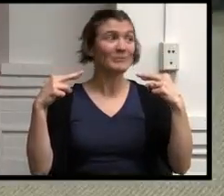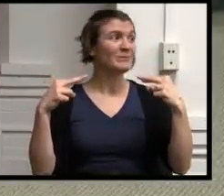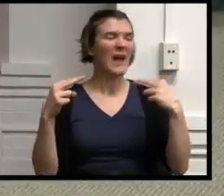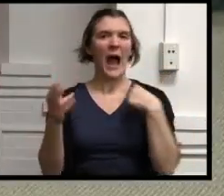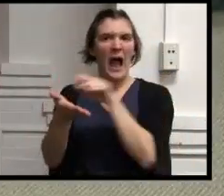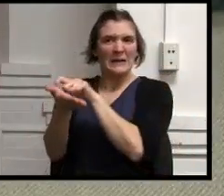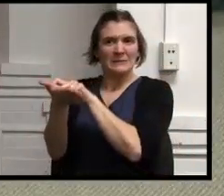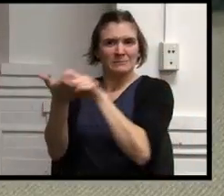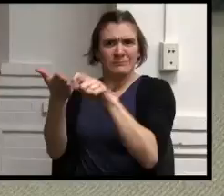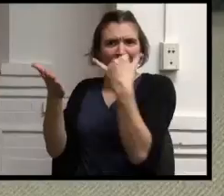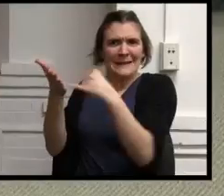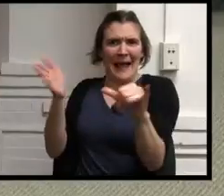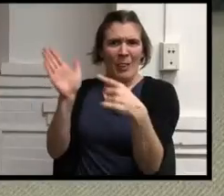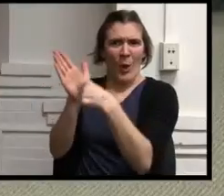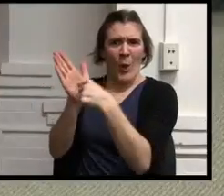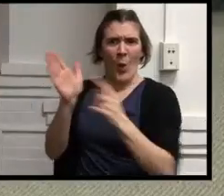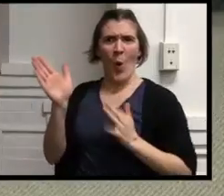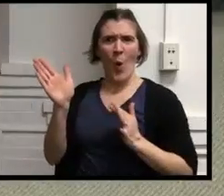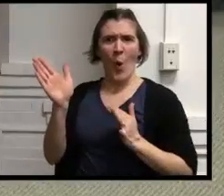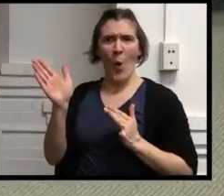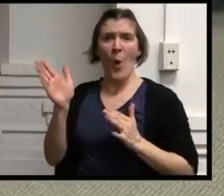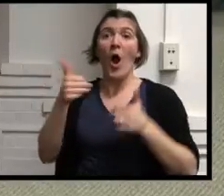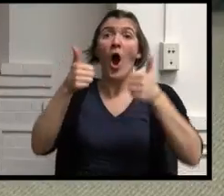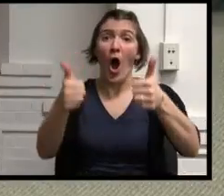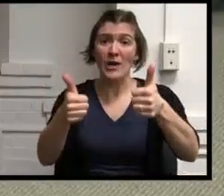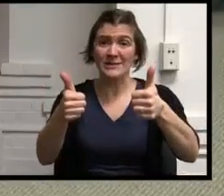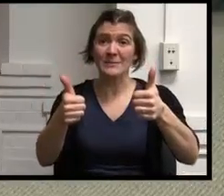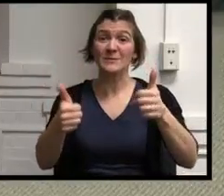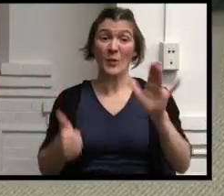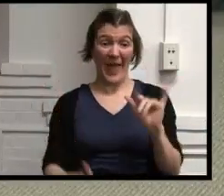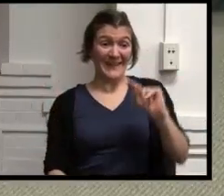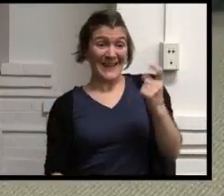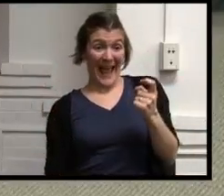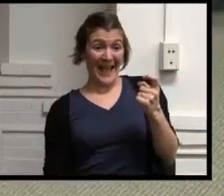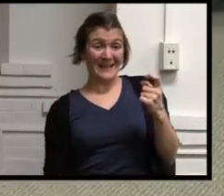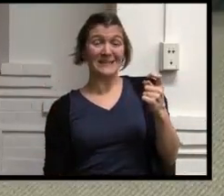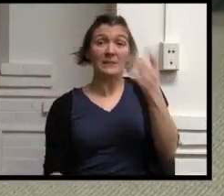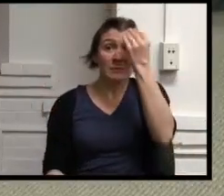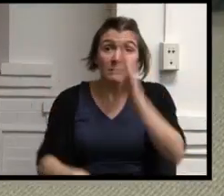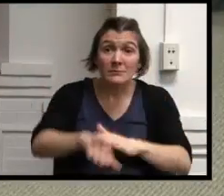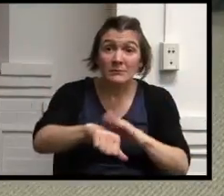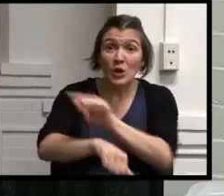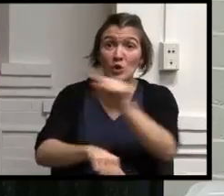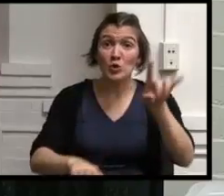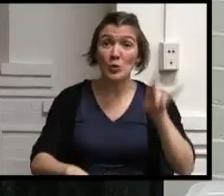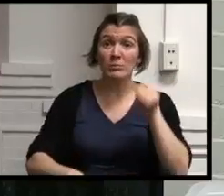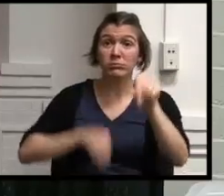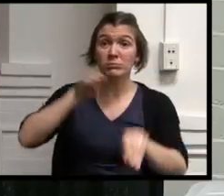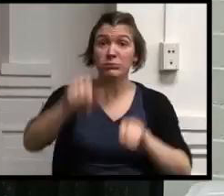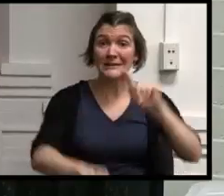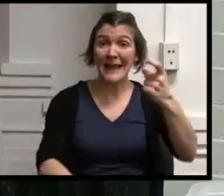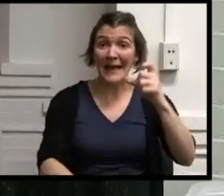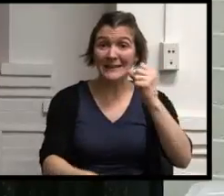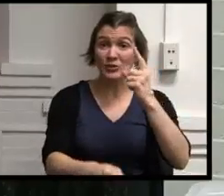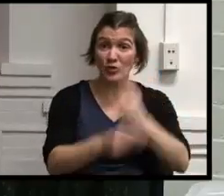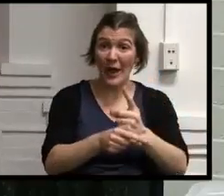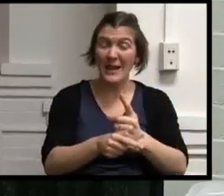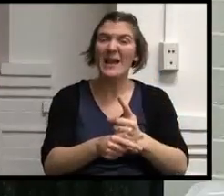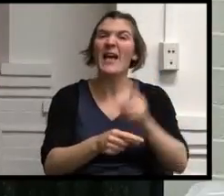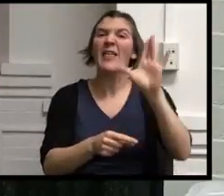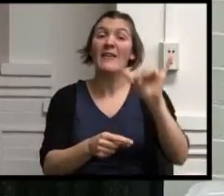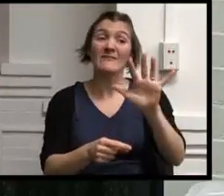highlighted in my. You highlighted it too. That, I want people out there to remember that.